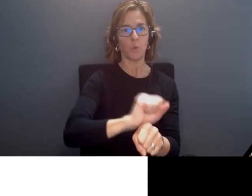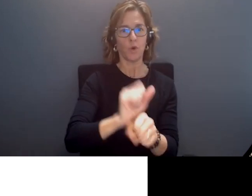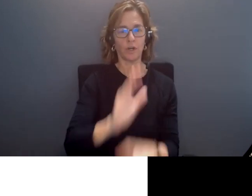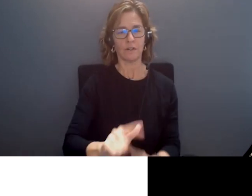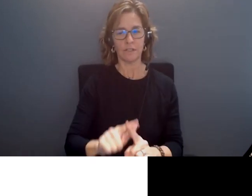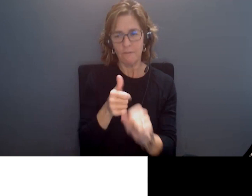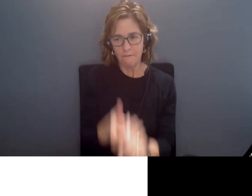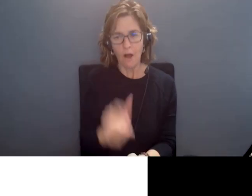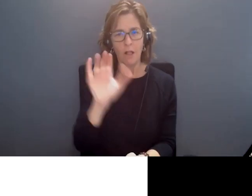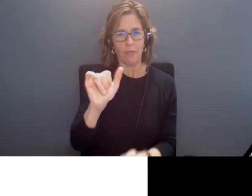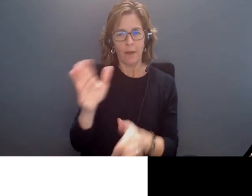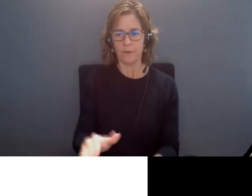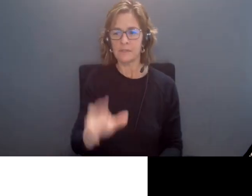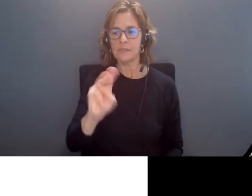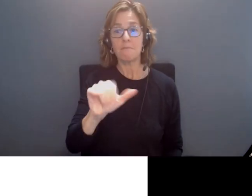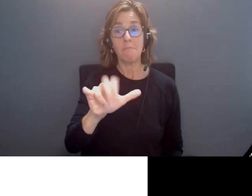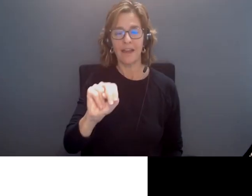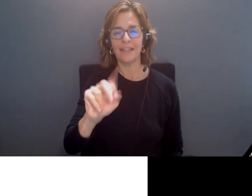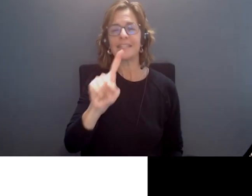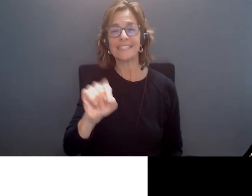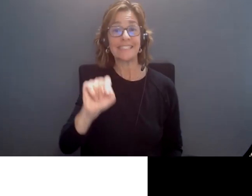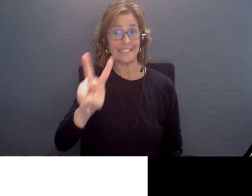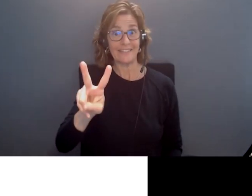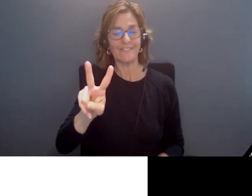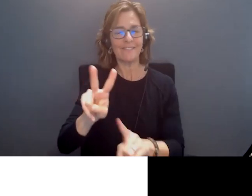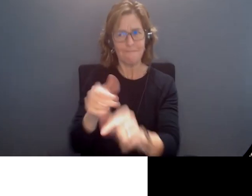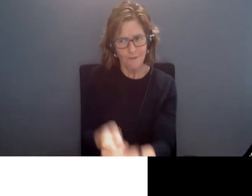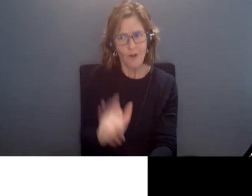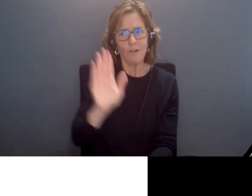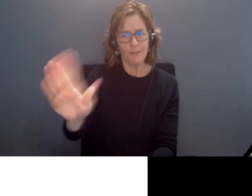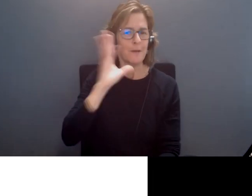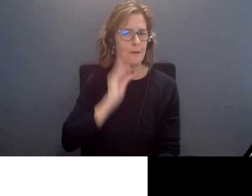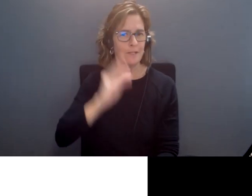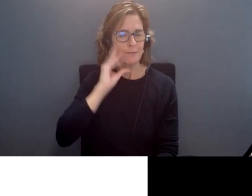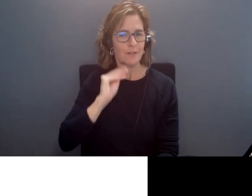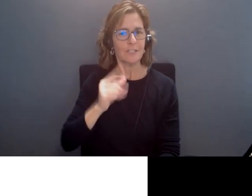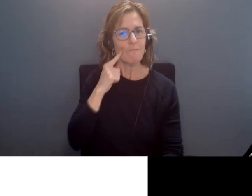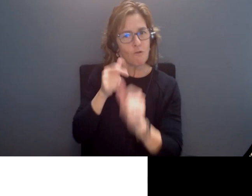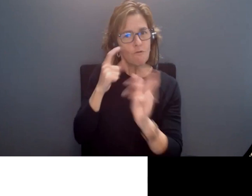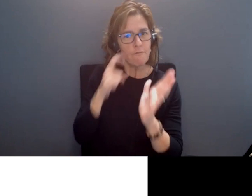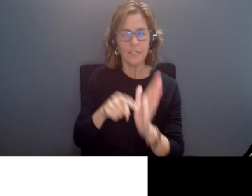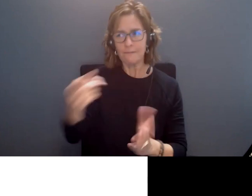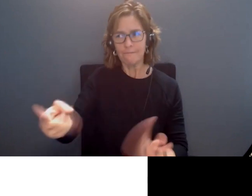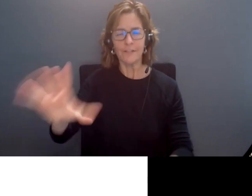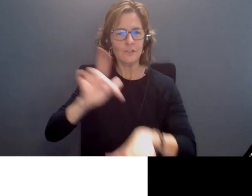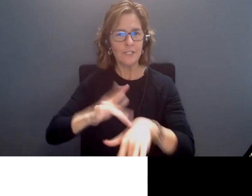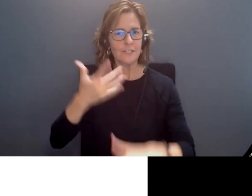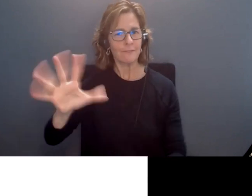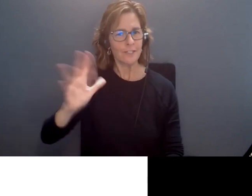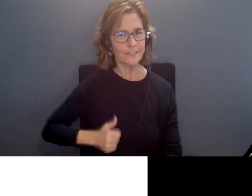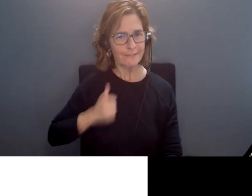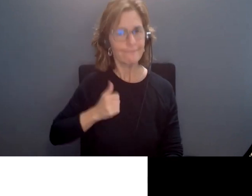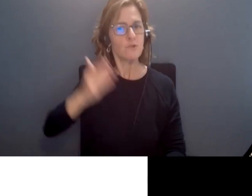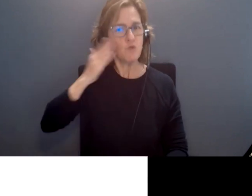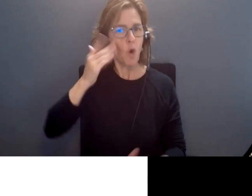disability community and to learn from individuals with lived experience. It might just inspire you to host your own speaking